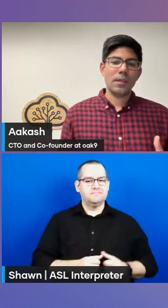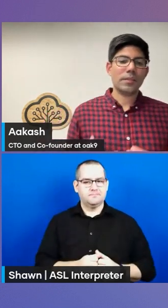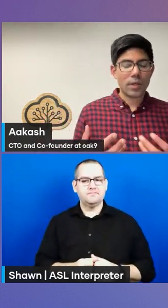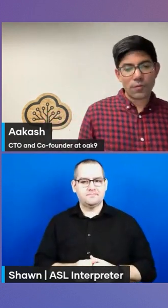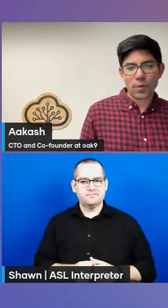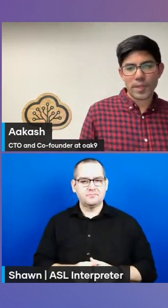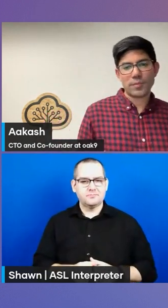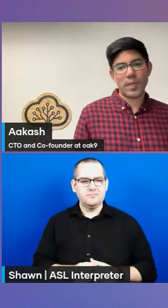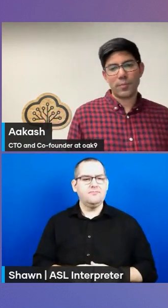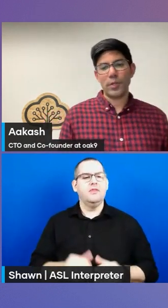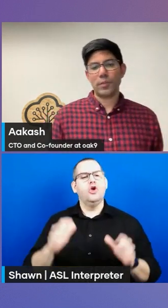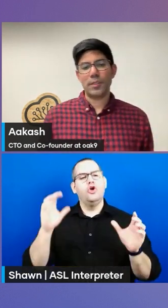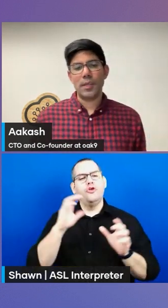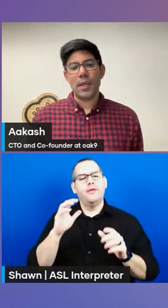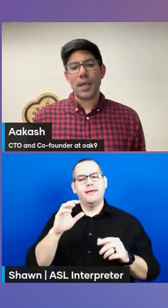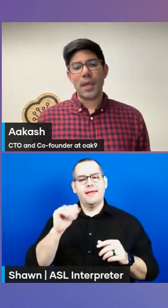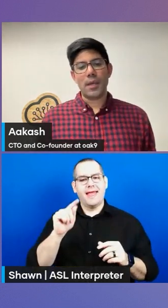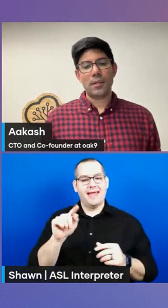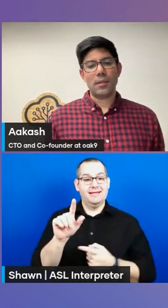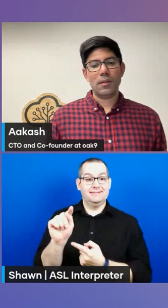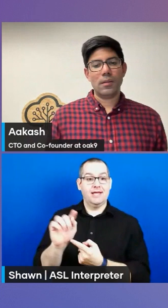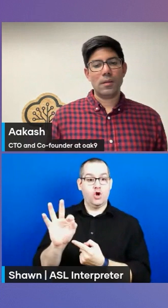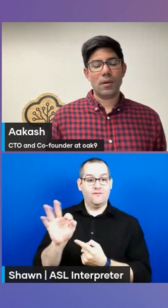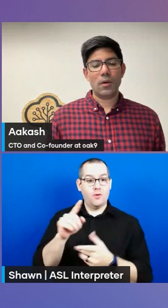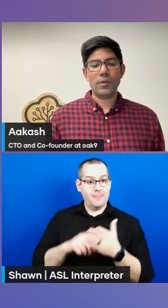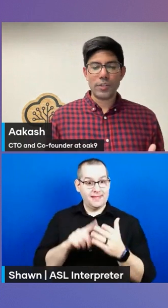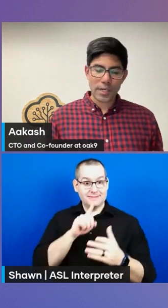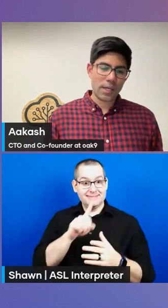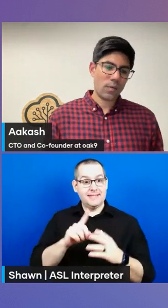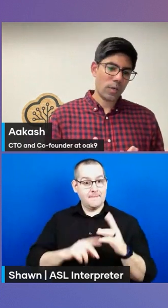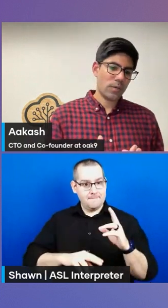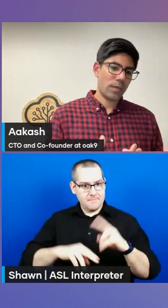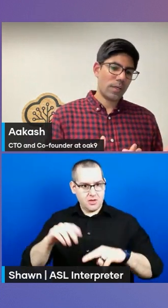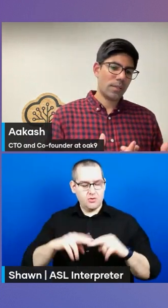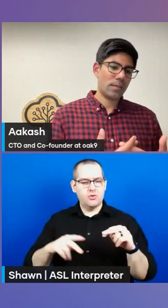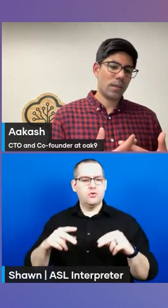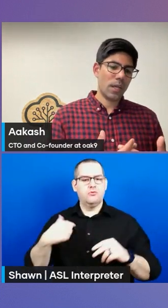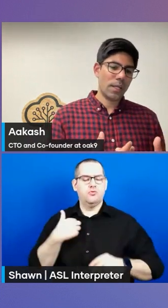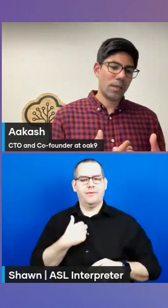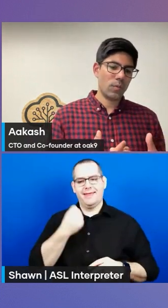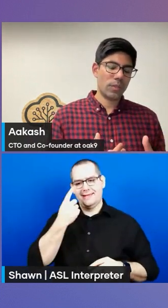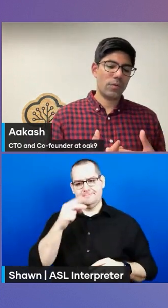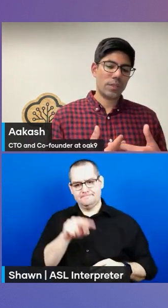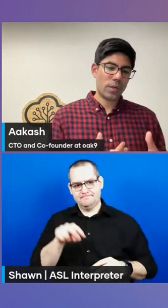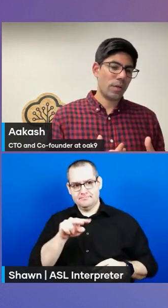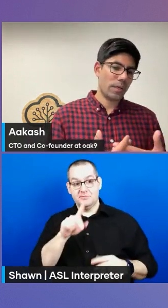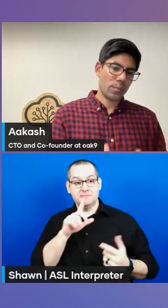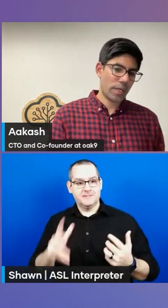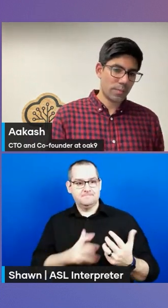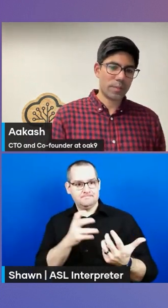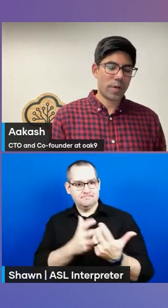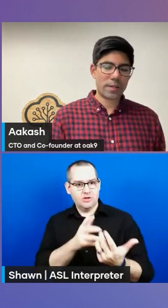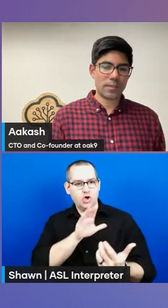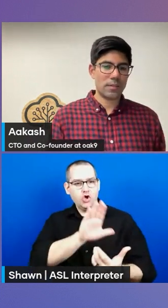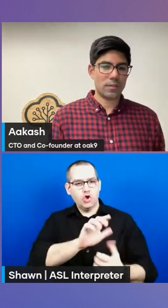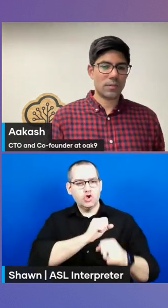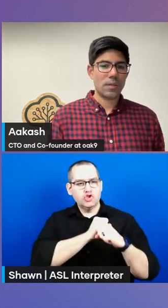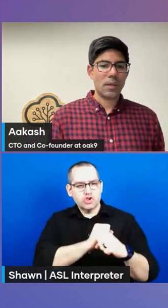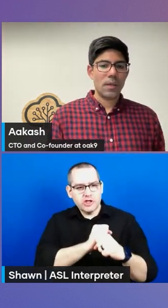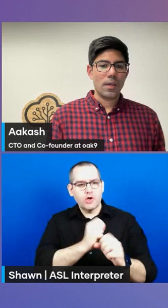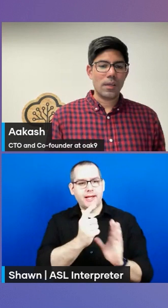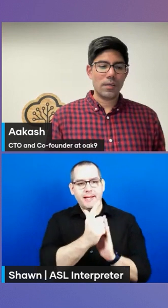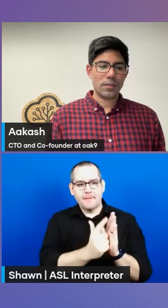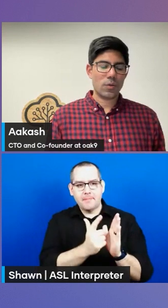at the Terraform that's being built and understanding whether it is aligning with your security and compliance best